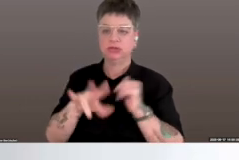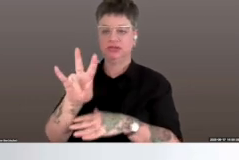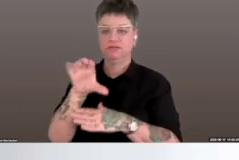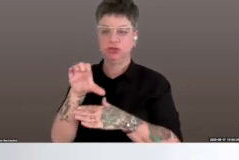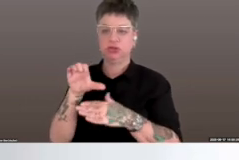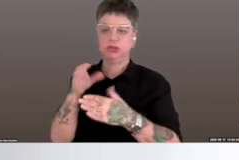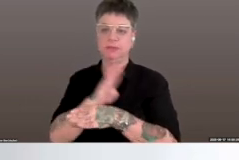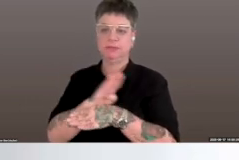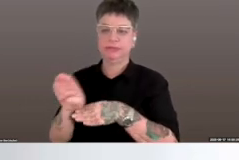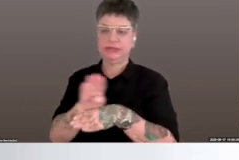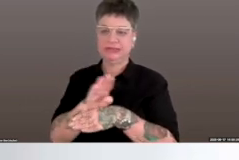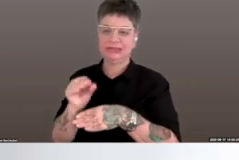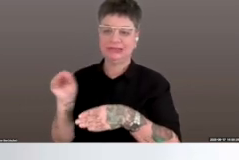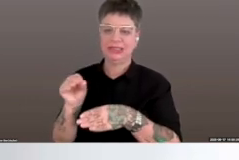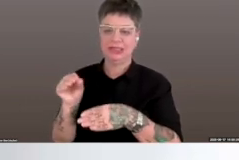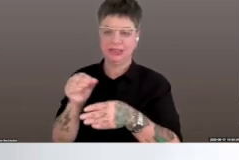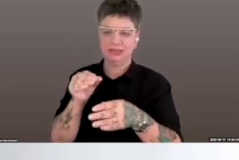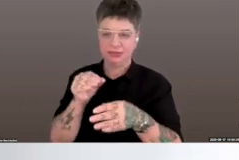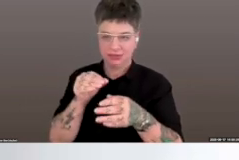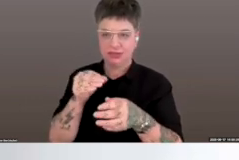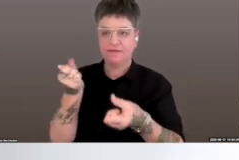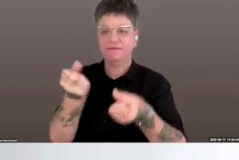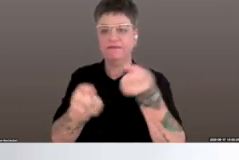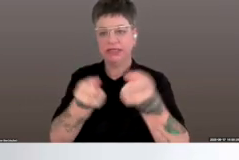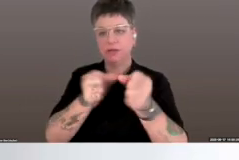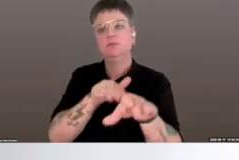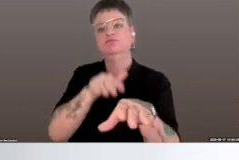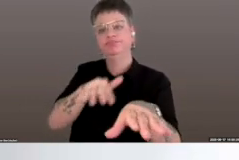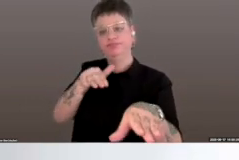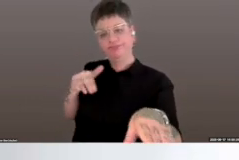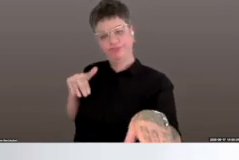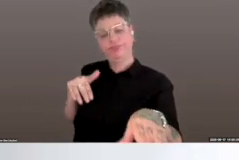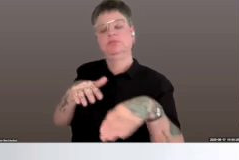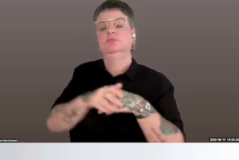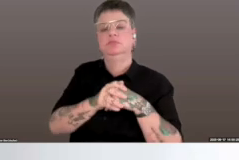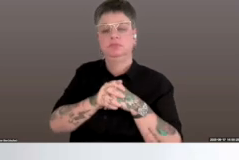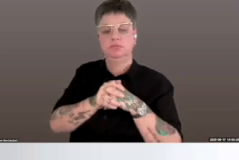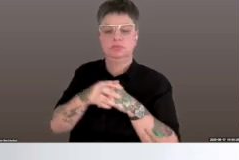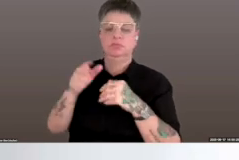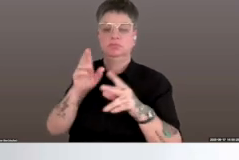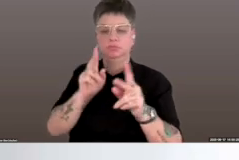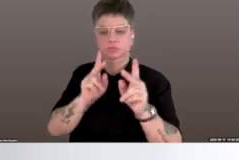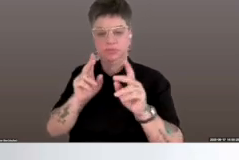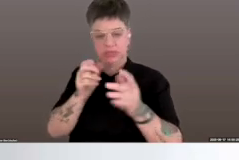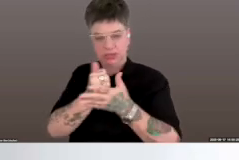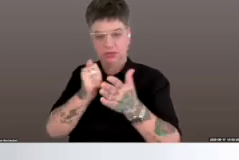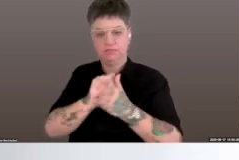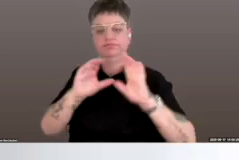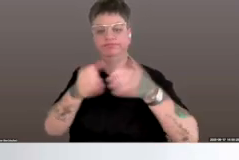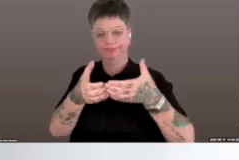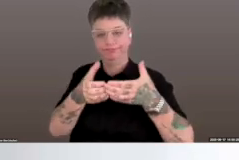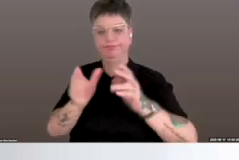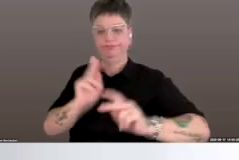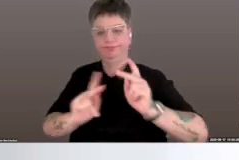and fleets. CORE has also made it a priority to invest in priority populations, including low income and disadvantaged